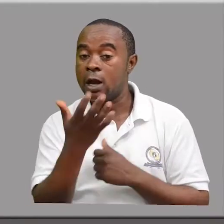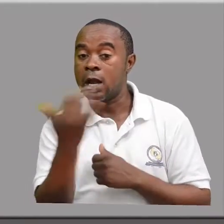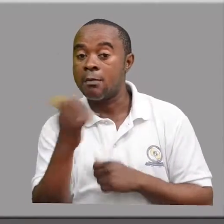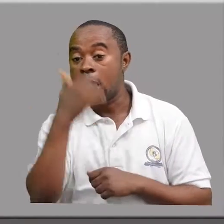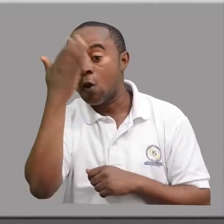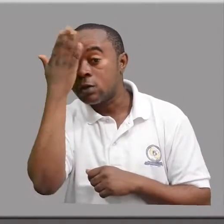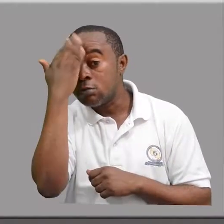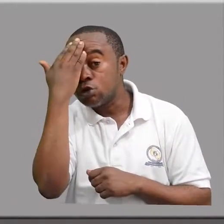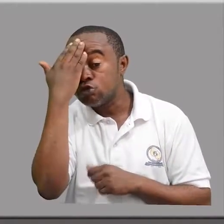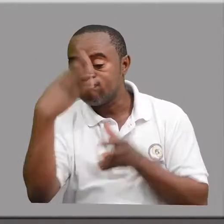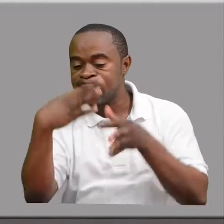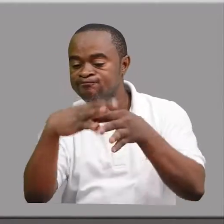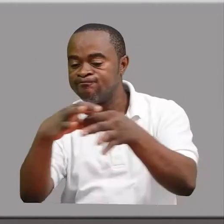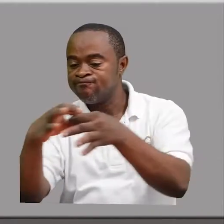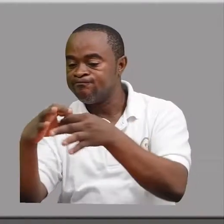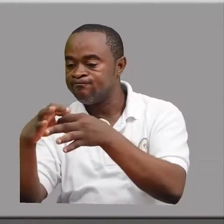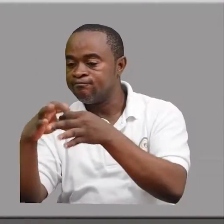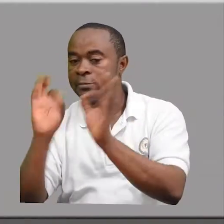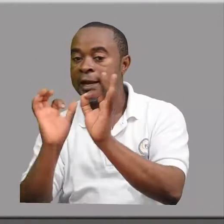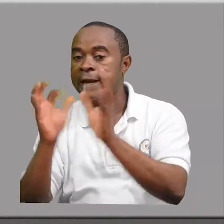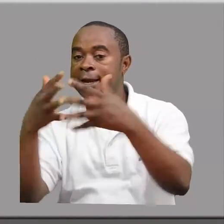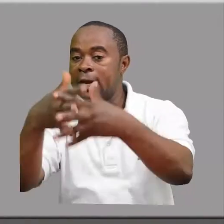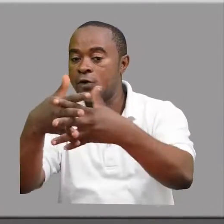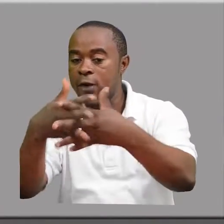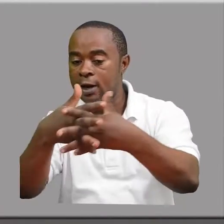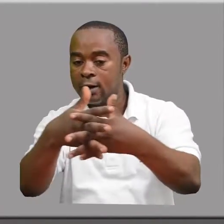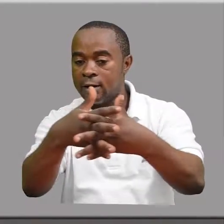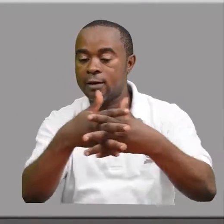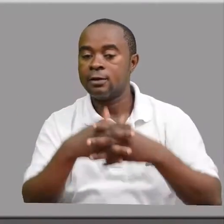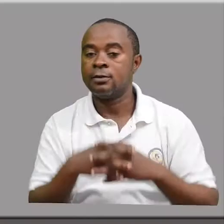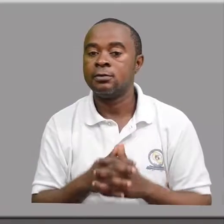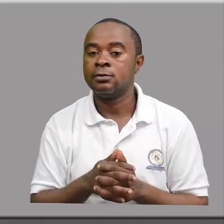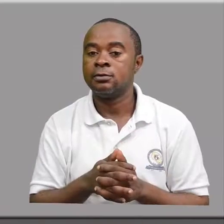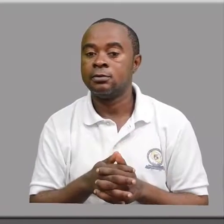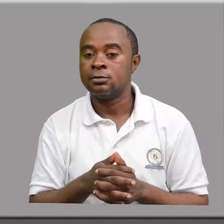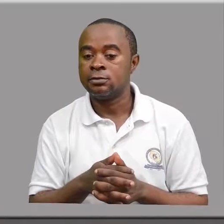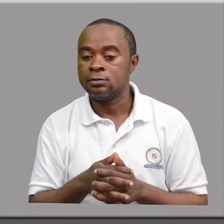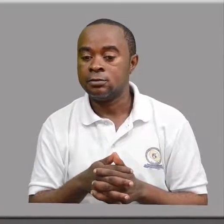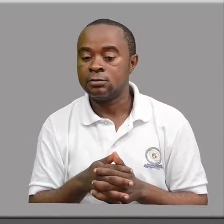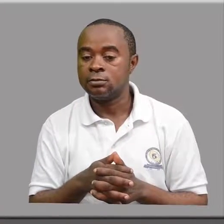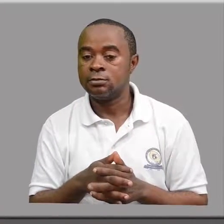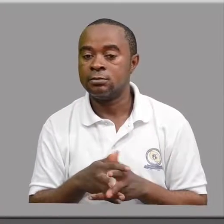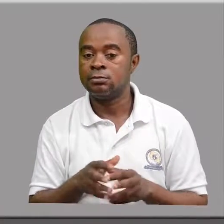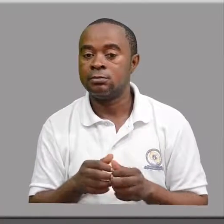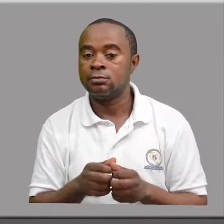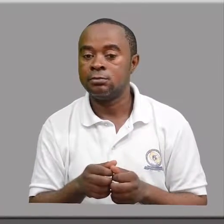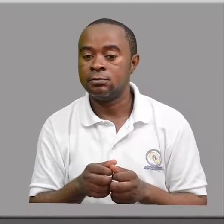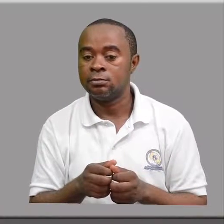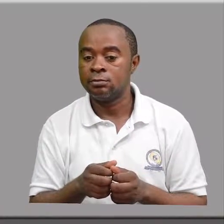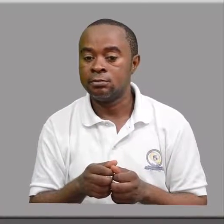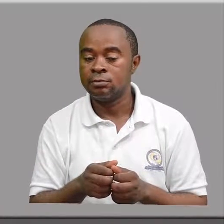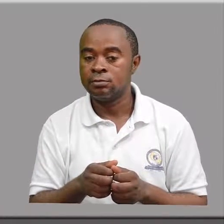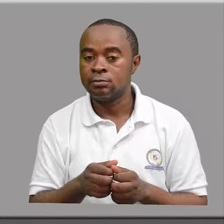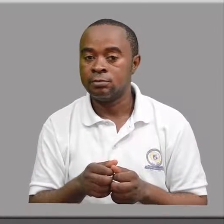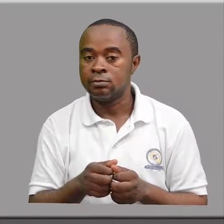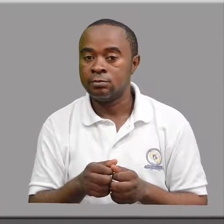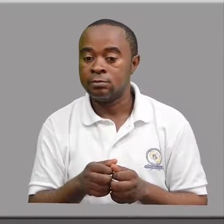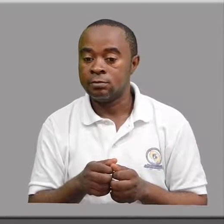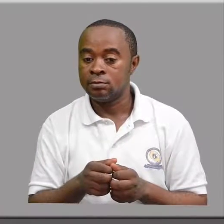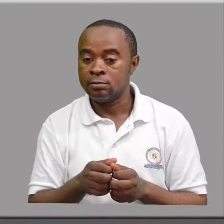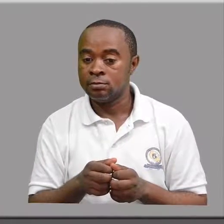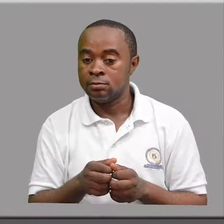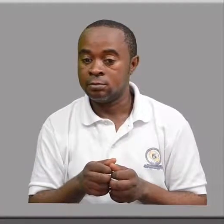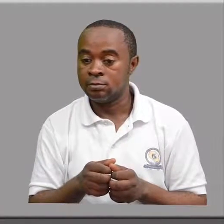that are participating in the network. So in order for